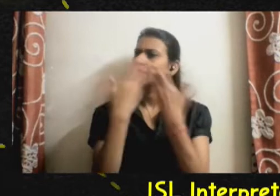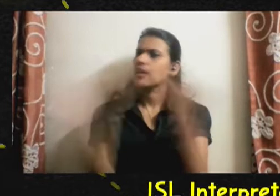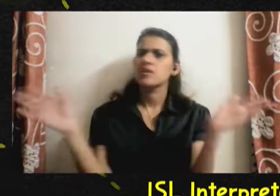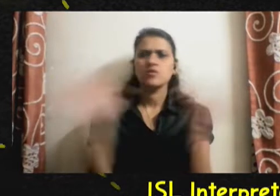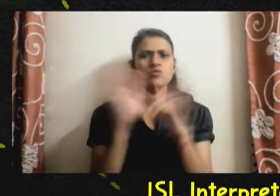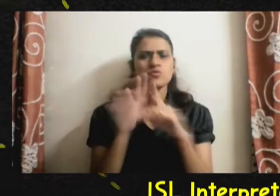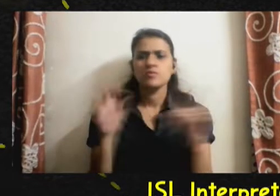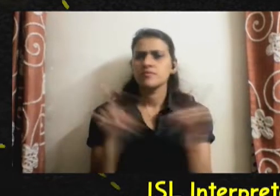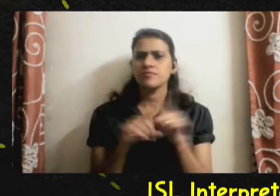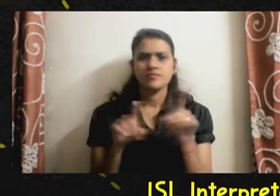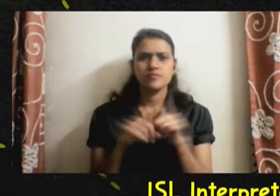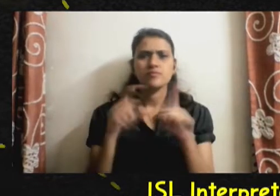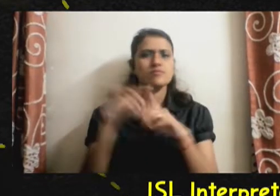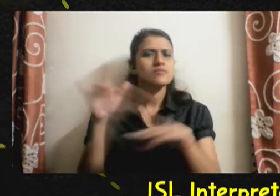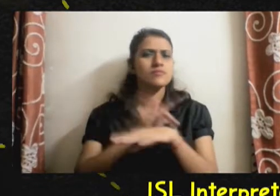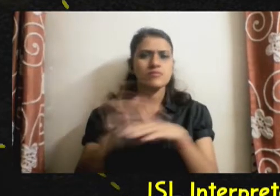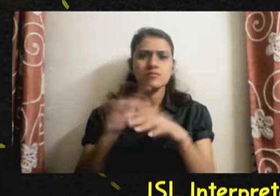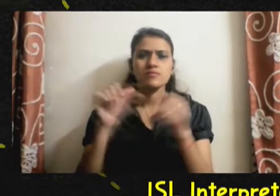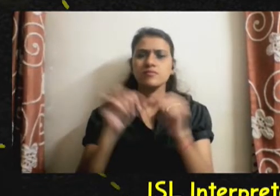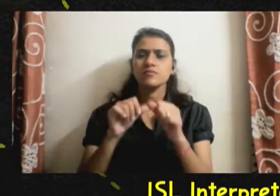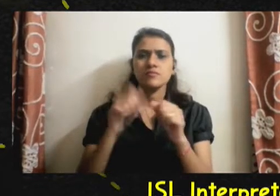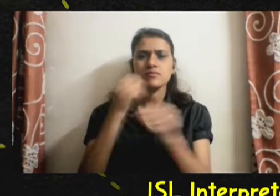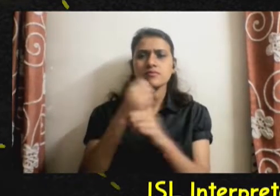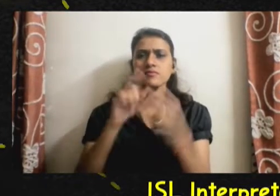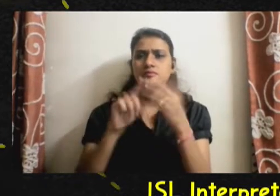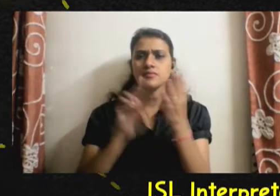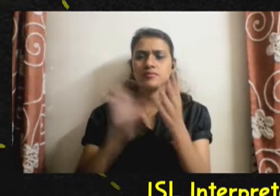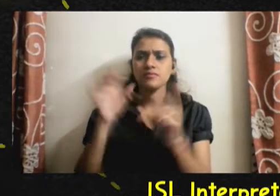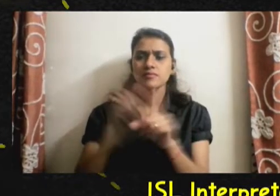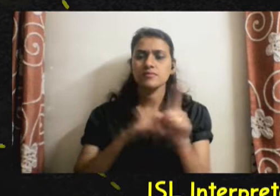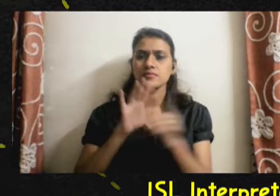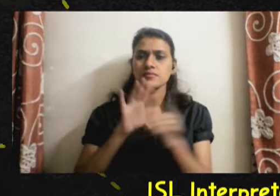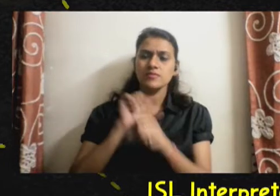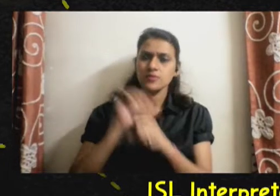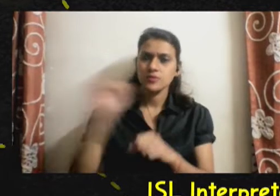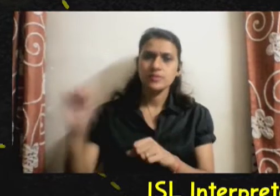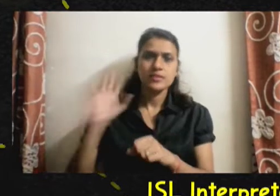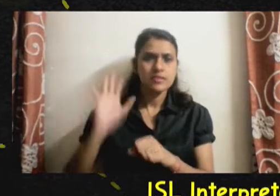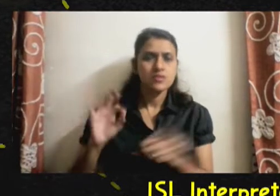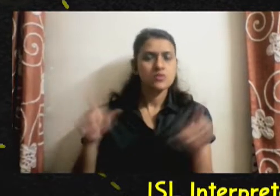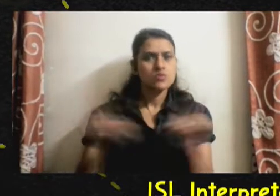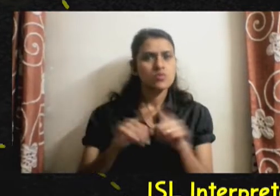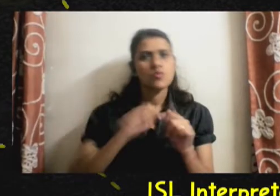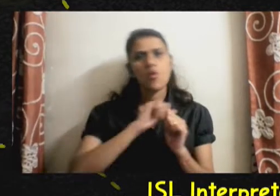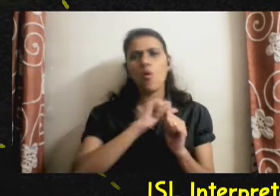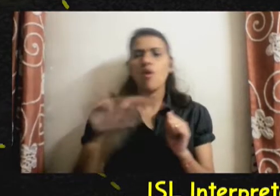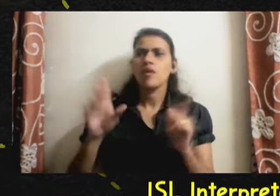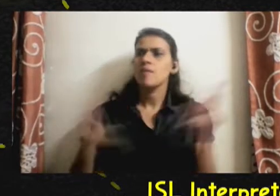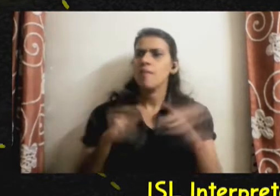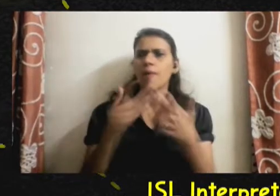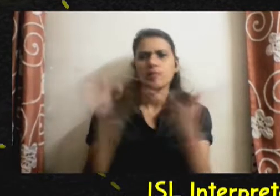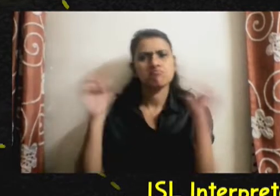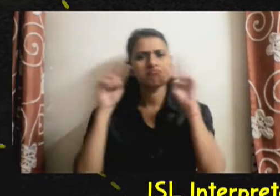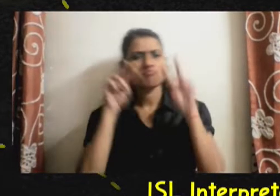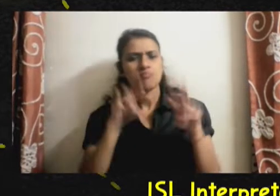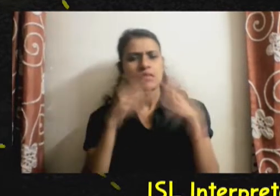digital agencies that do this all the time. There's Google mobility reports that we've used. So again, these are all publicly available. There's ways on